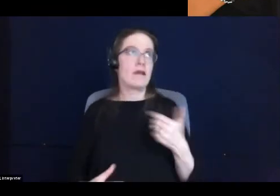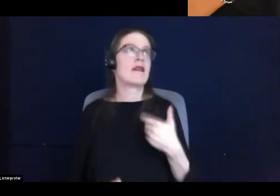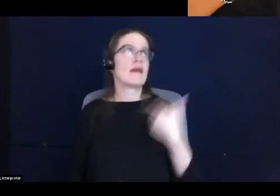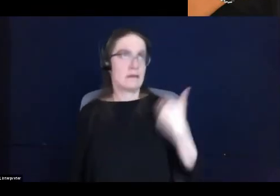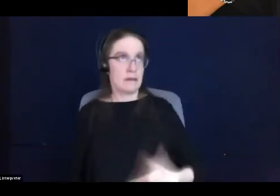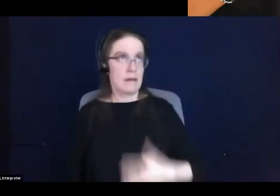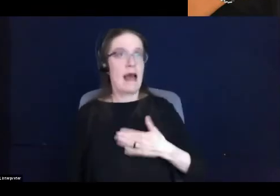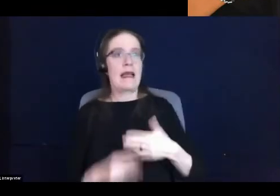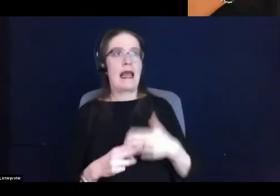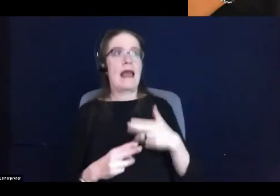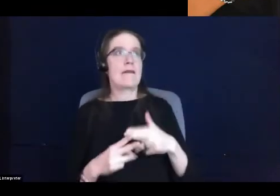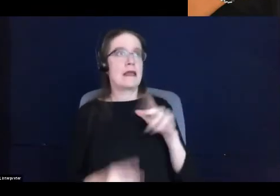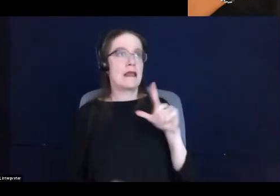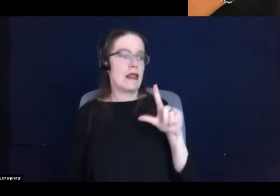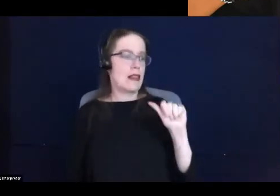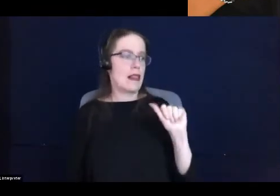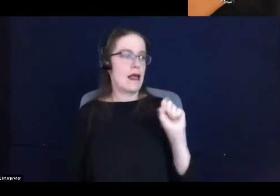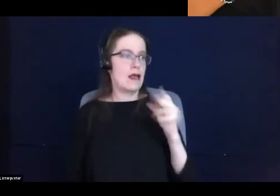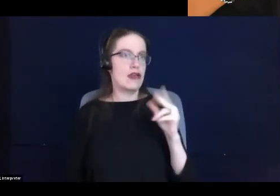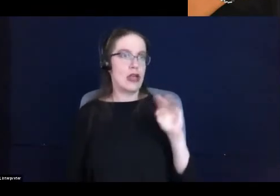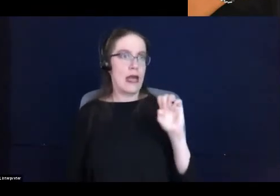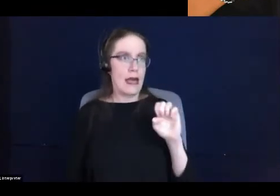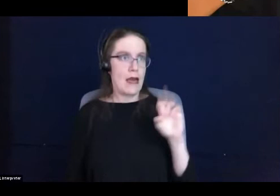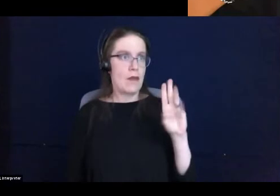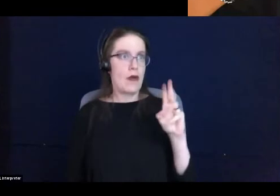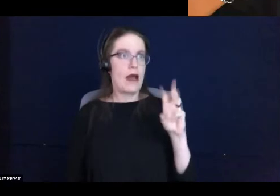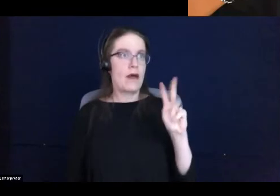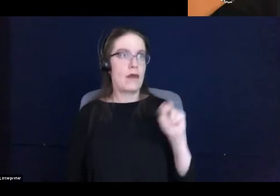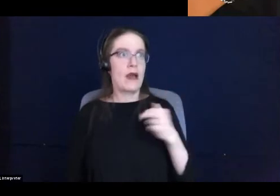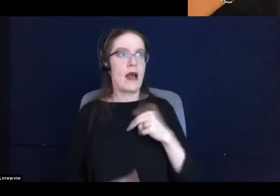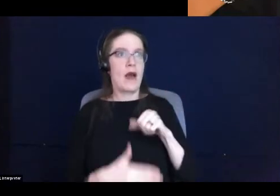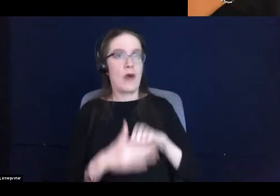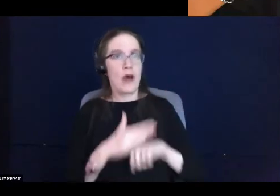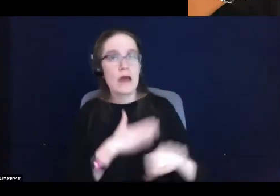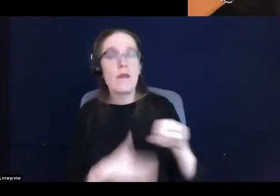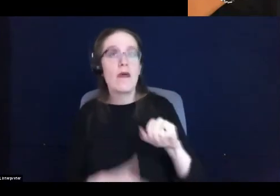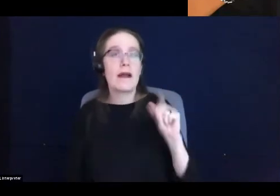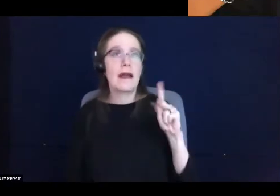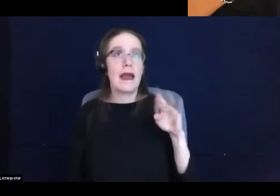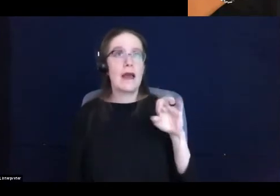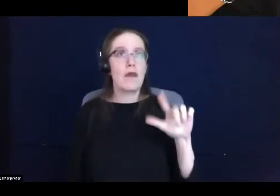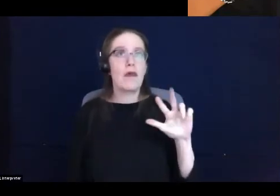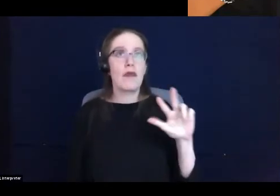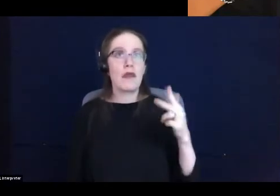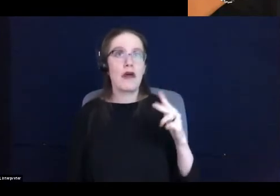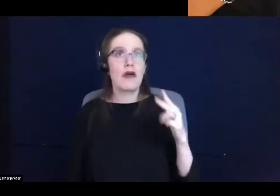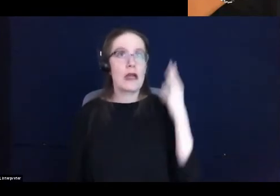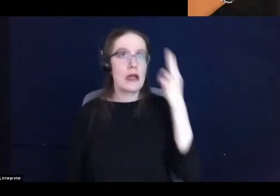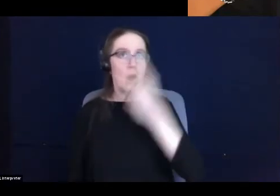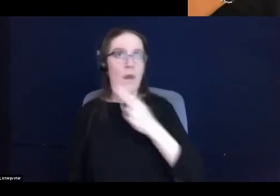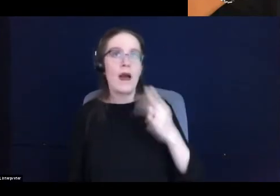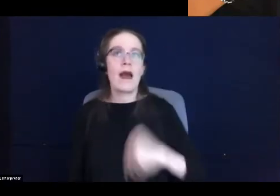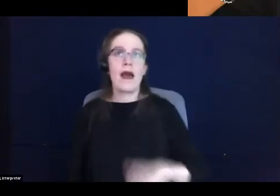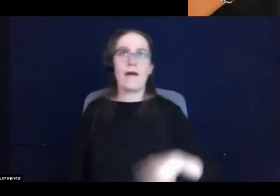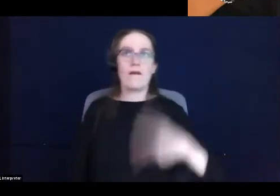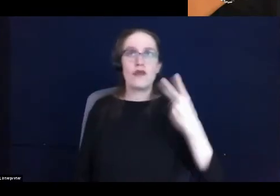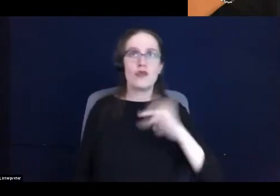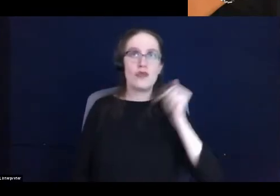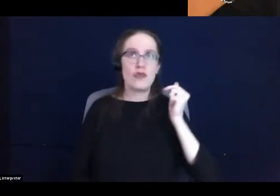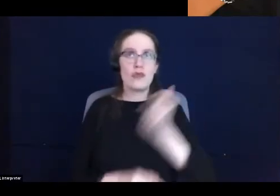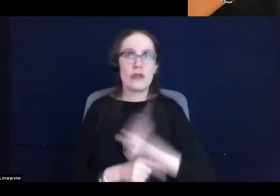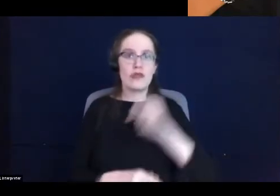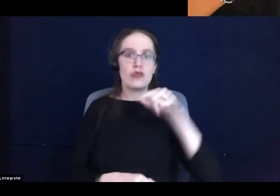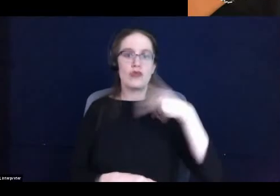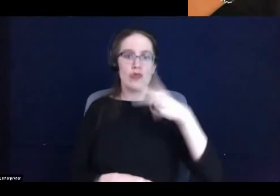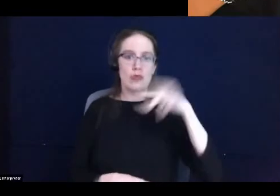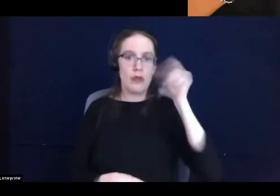Brown. I was born on April 3rd in Honolulu, Hawaii. I have 2 brothers and 2 sisters. I currently live